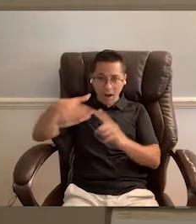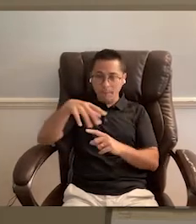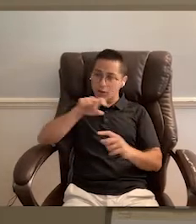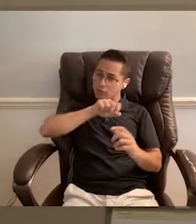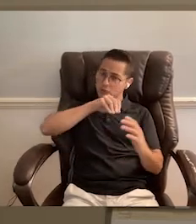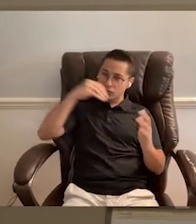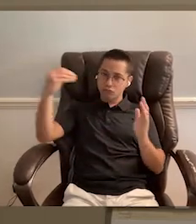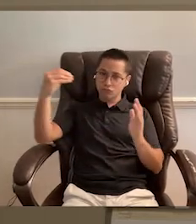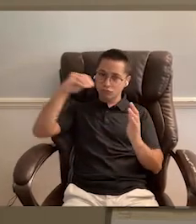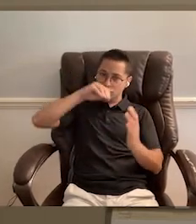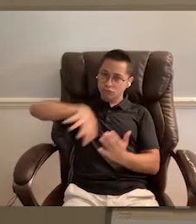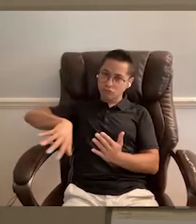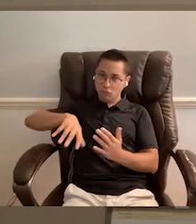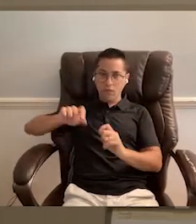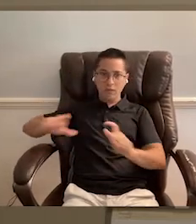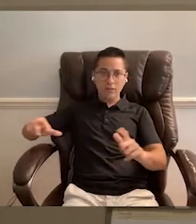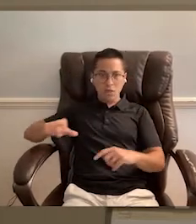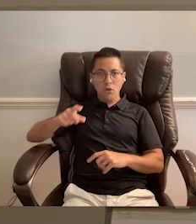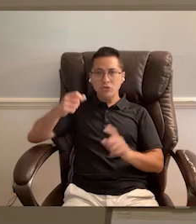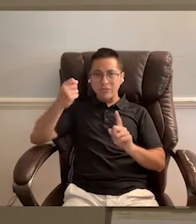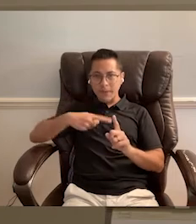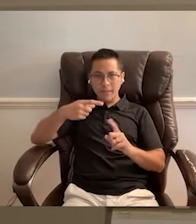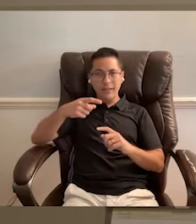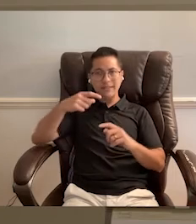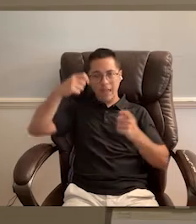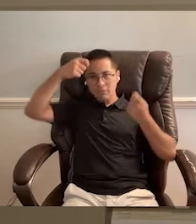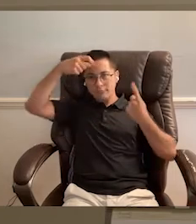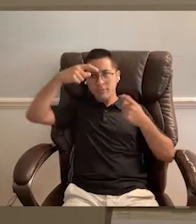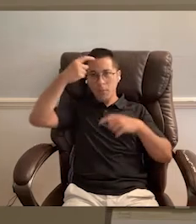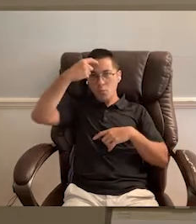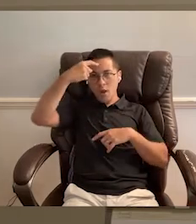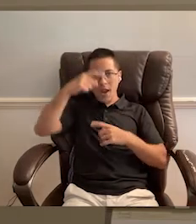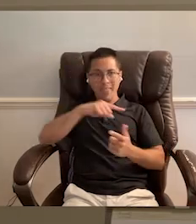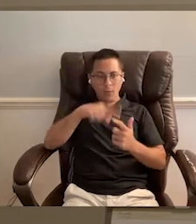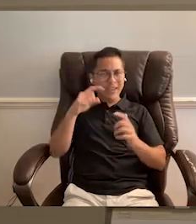Okay, next project here is,